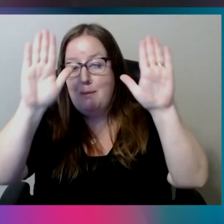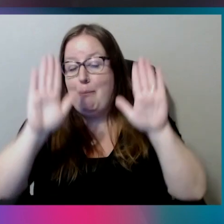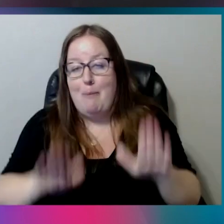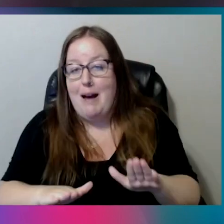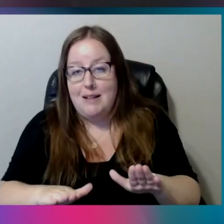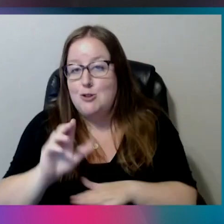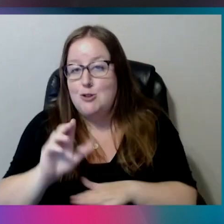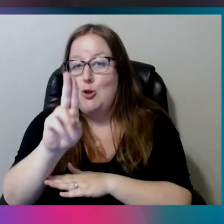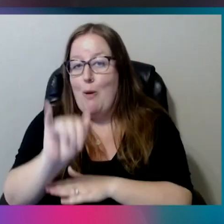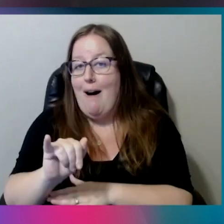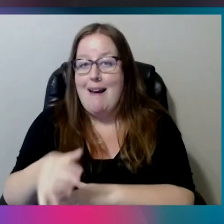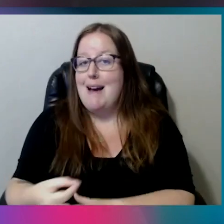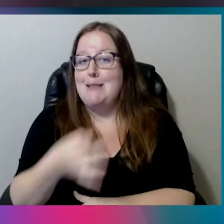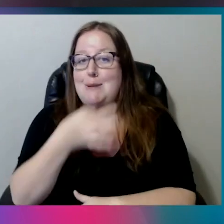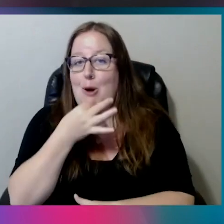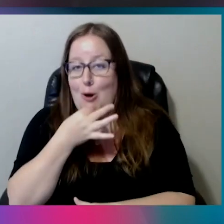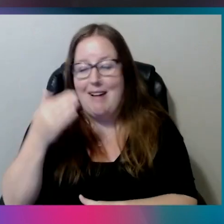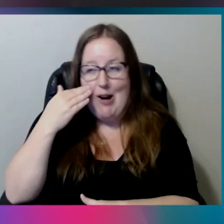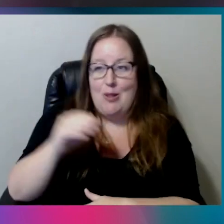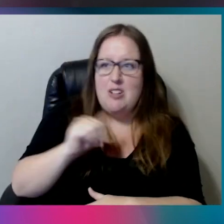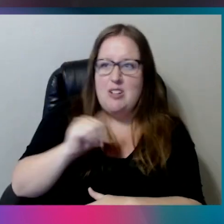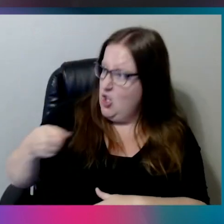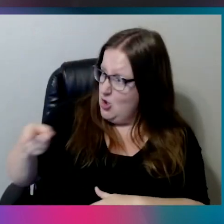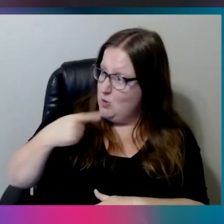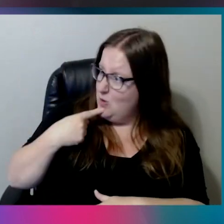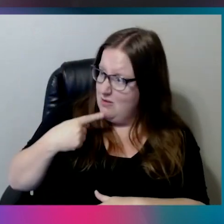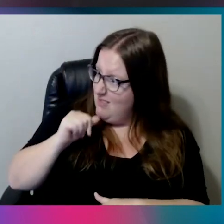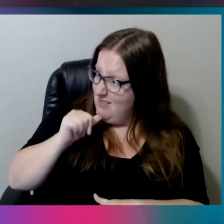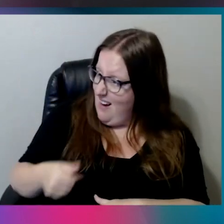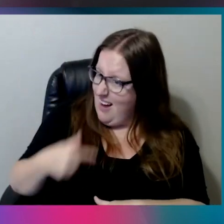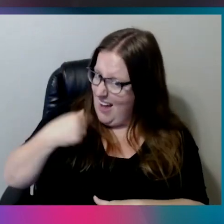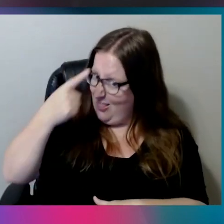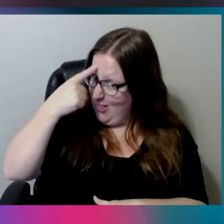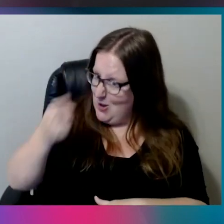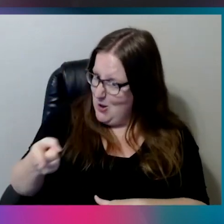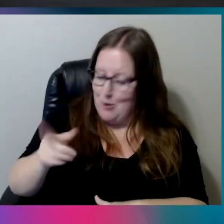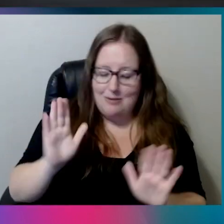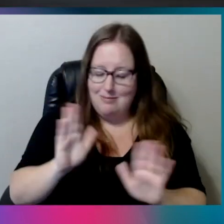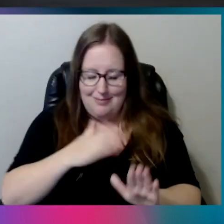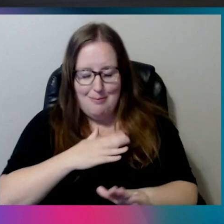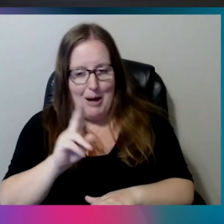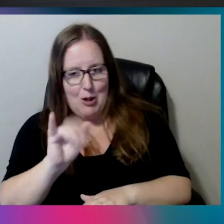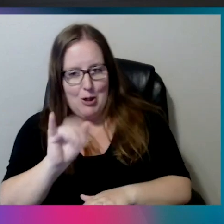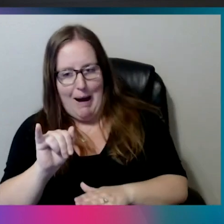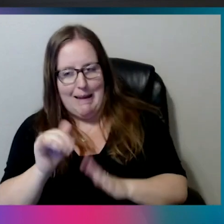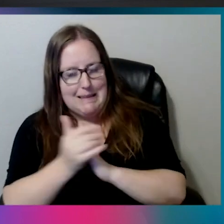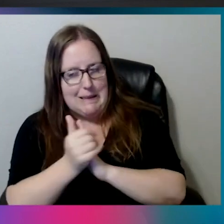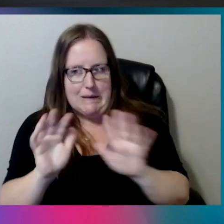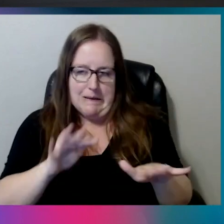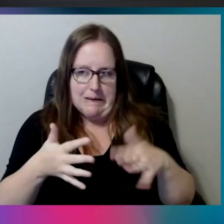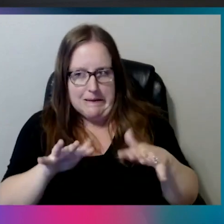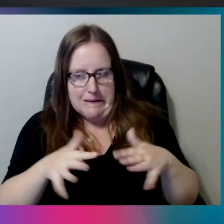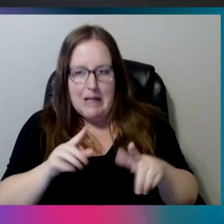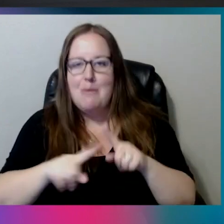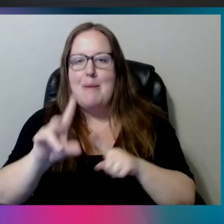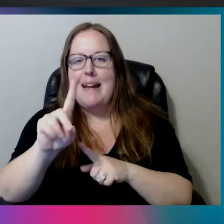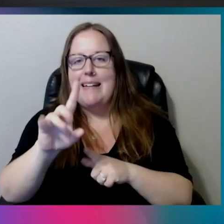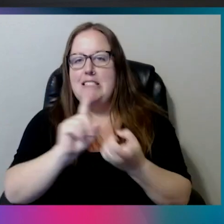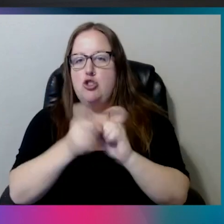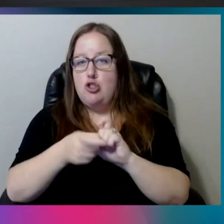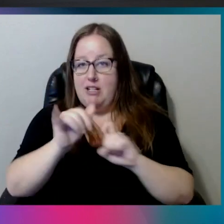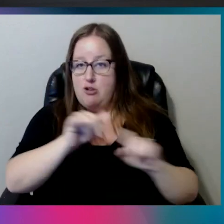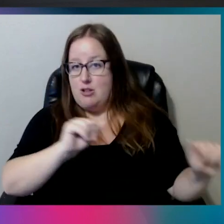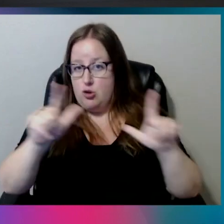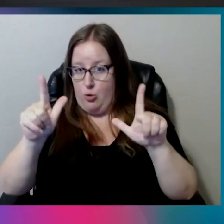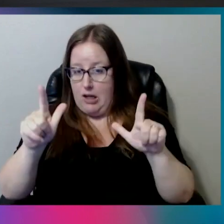worked on those older wizards, so that tells you everything you need to know about my UI skills. But you can see I did change the front screen here, and this is